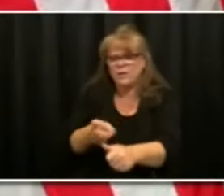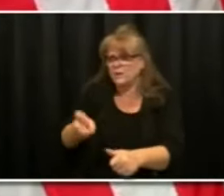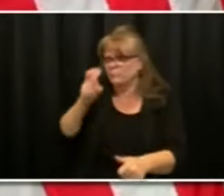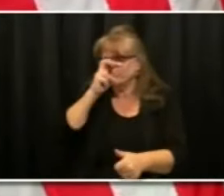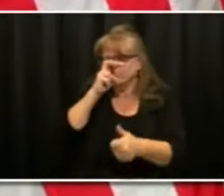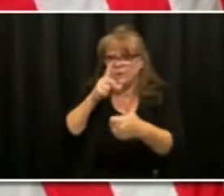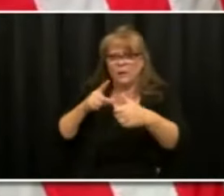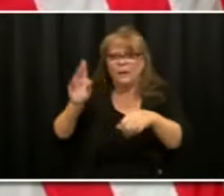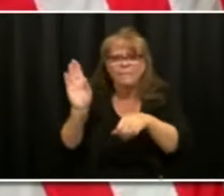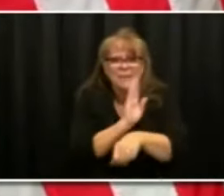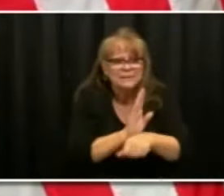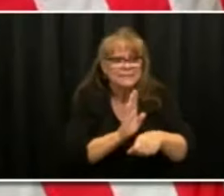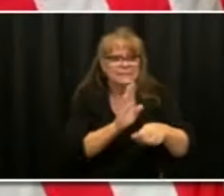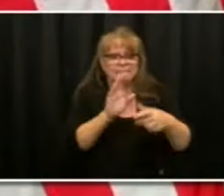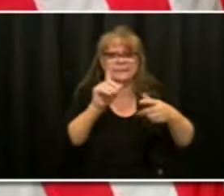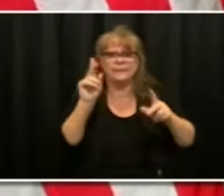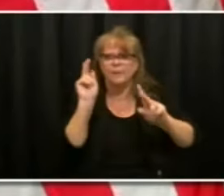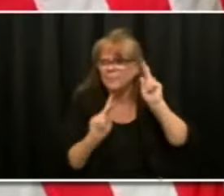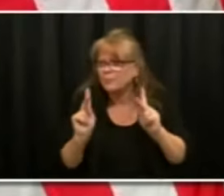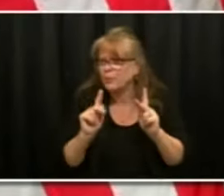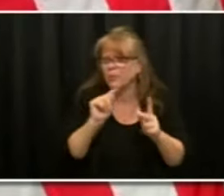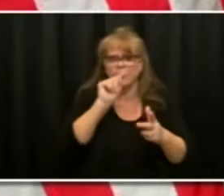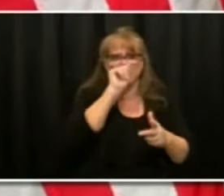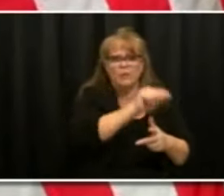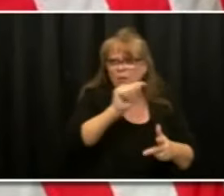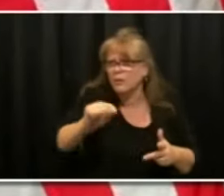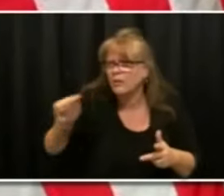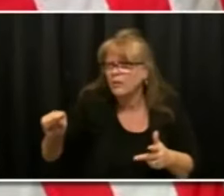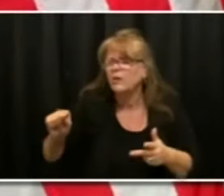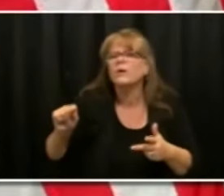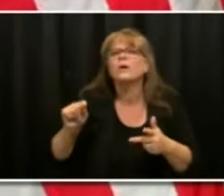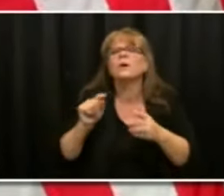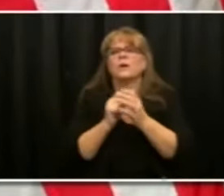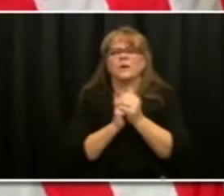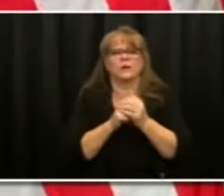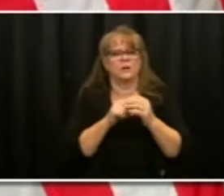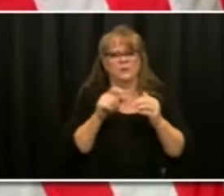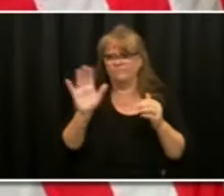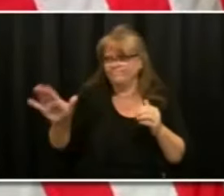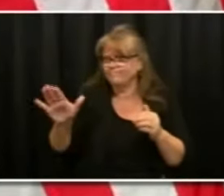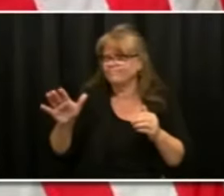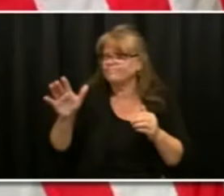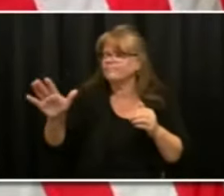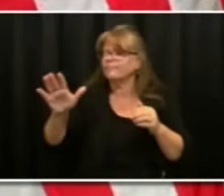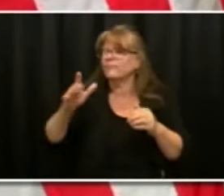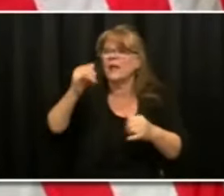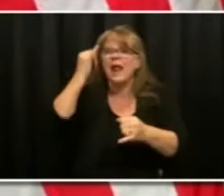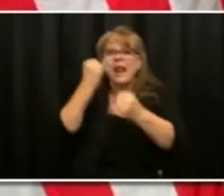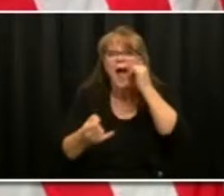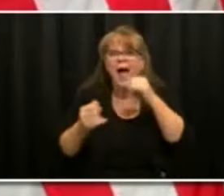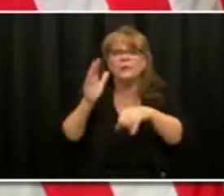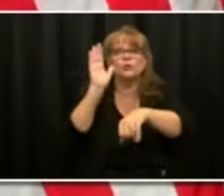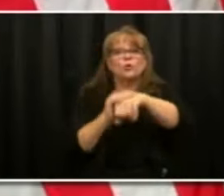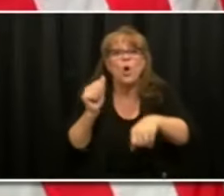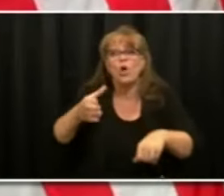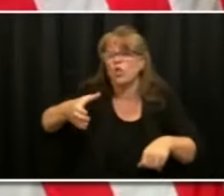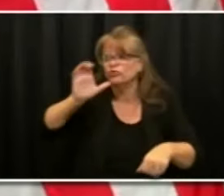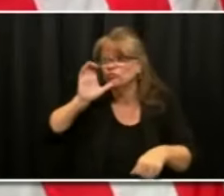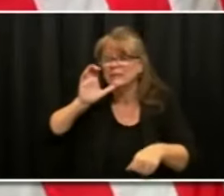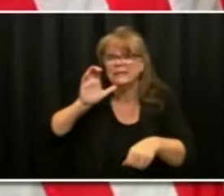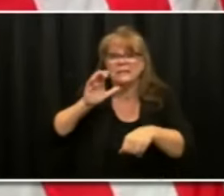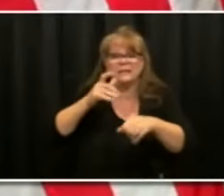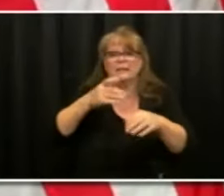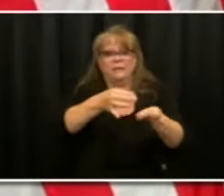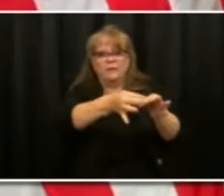individuals. They lowered the time for last call and conducted enforcement actions on mask wearing, and it worked. In just 3